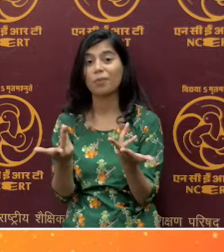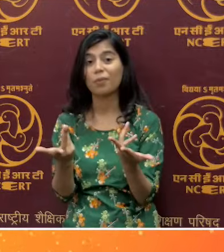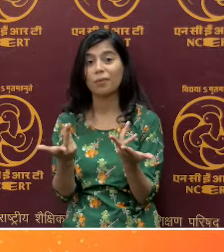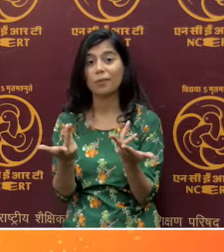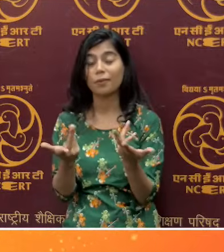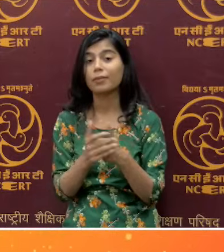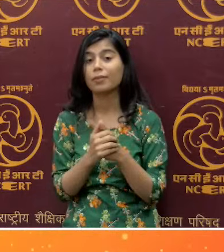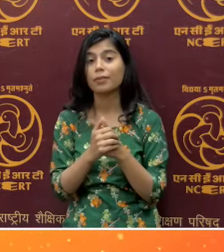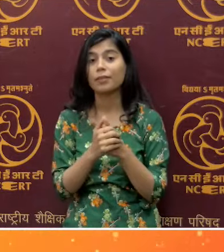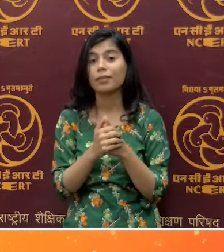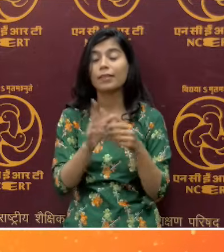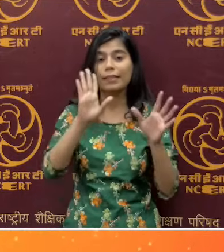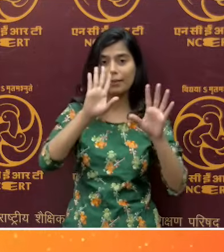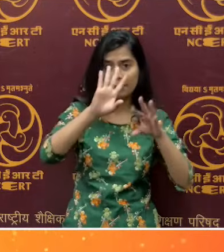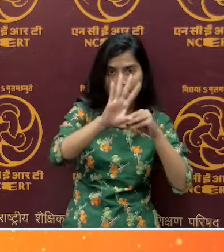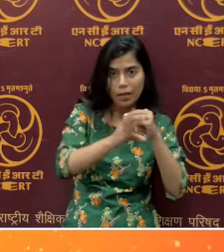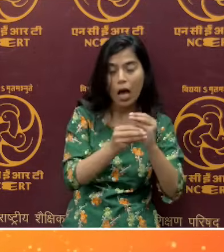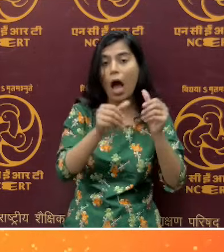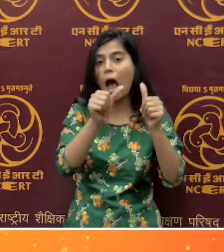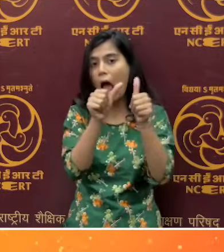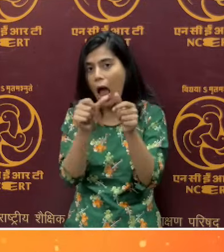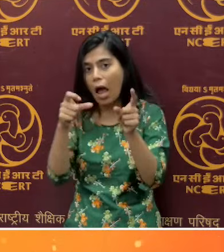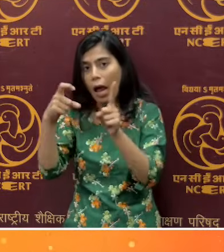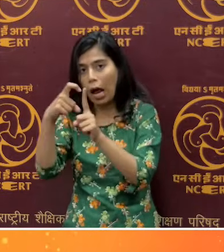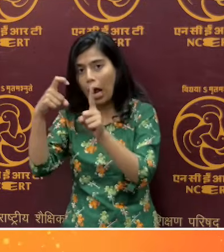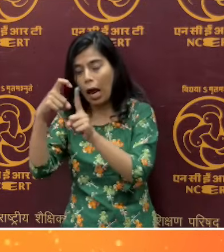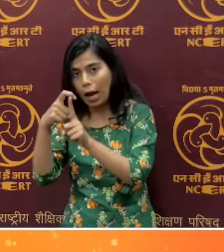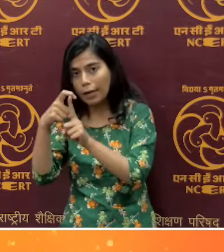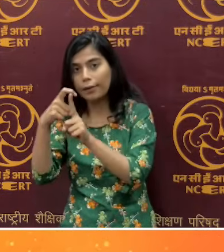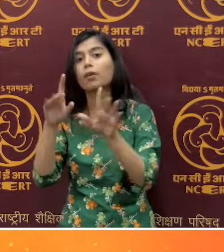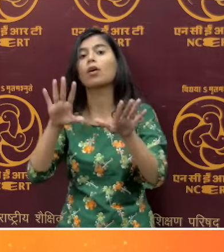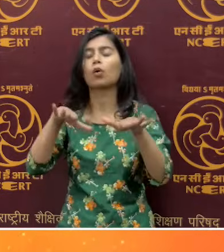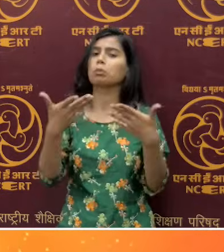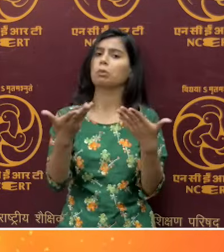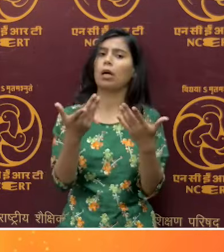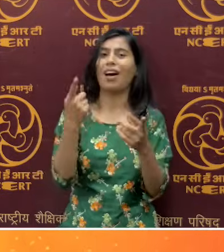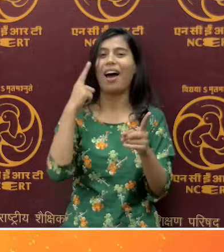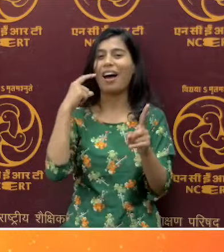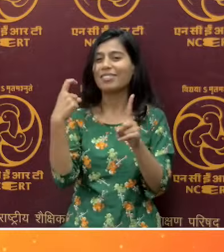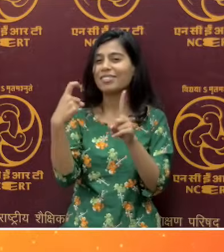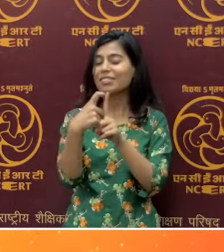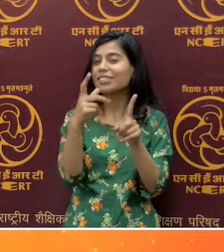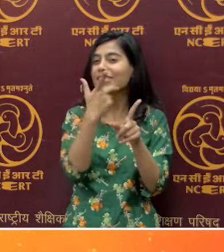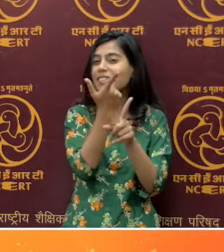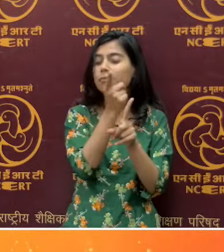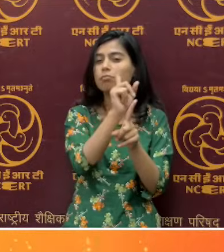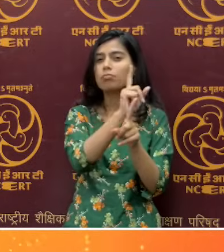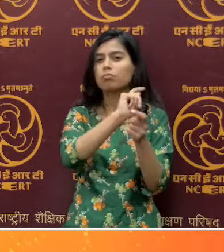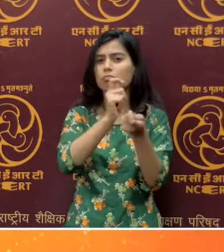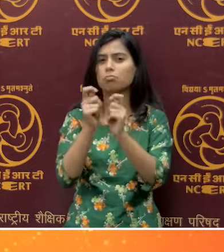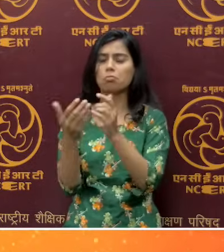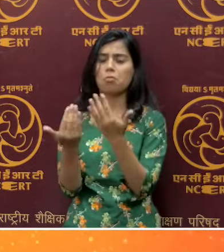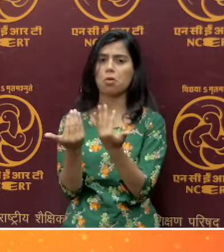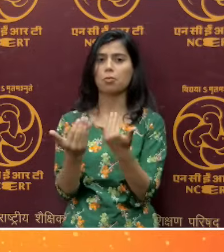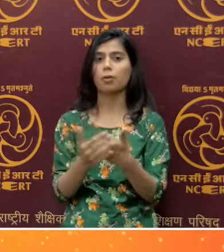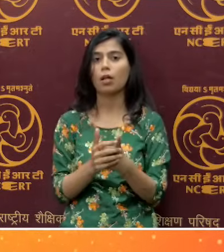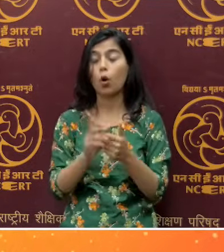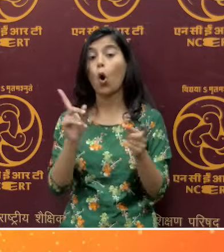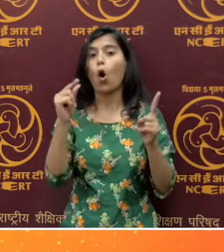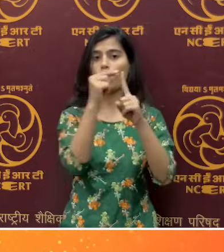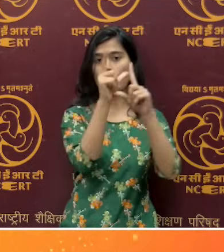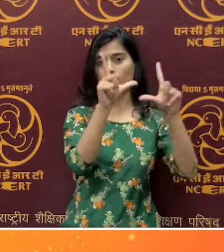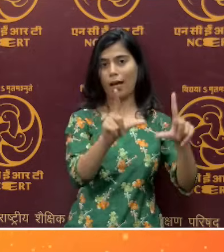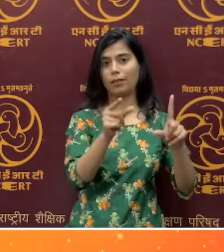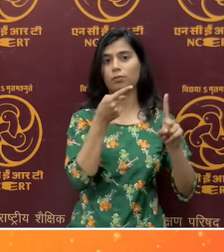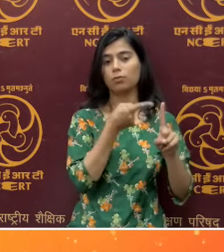anything. If we wanted to change any ID for a particular student, so we can change it, and we can edit the profile, and then we can